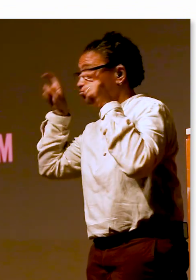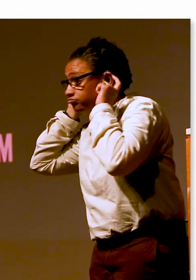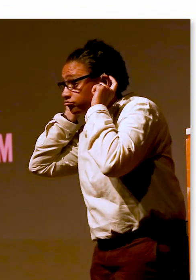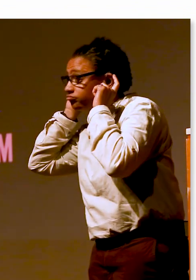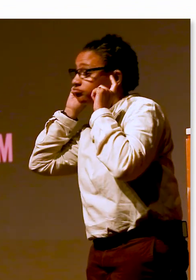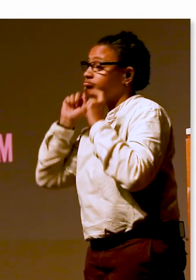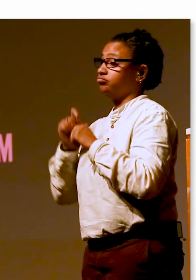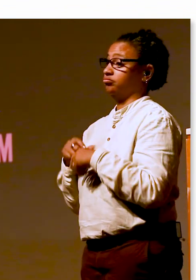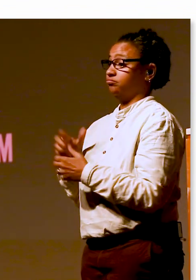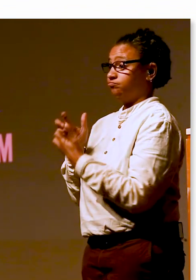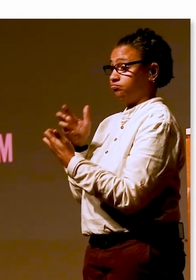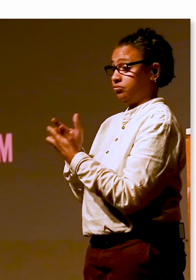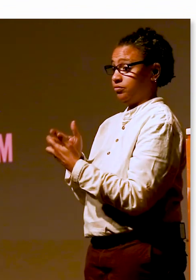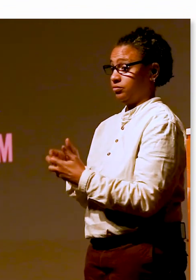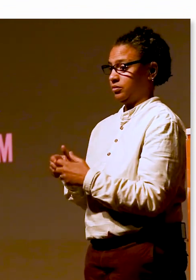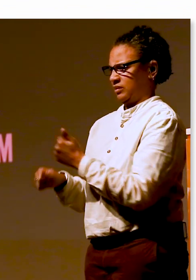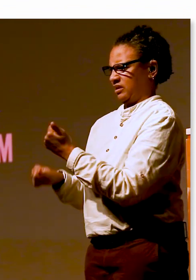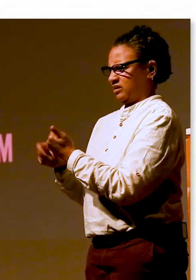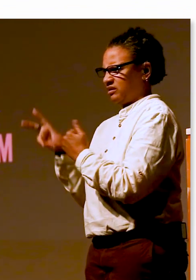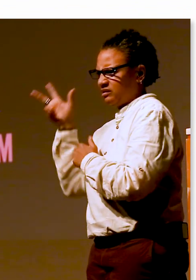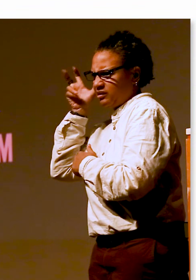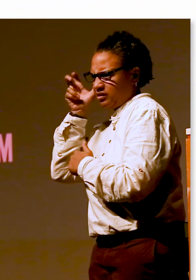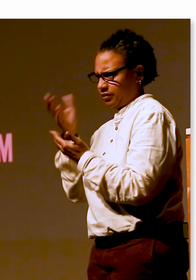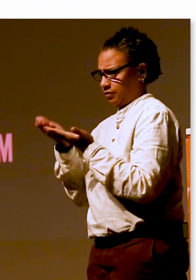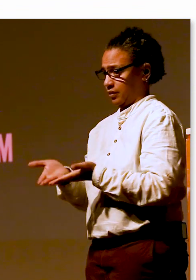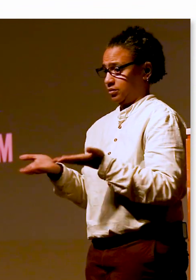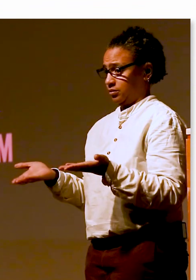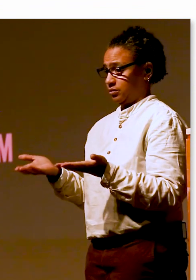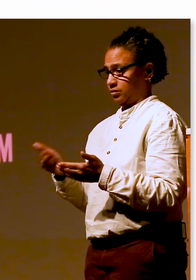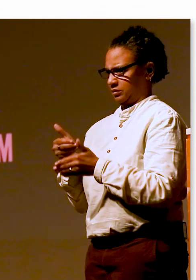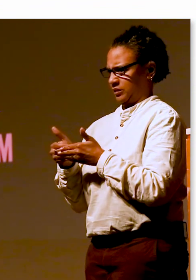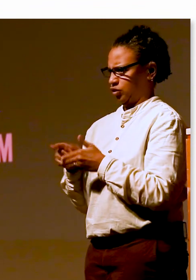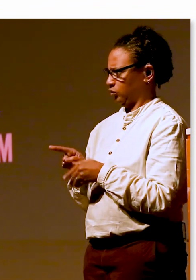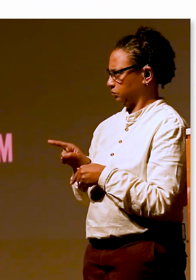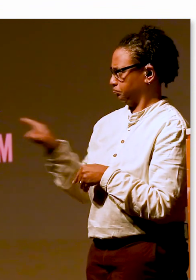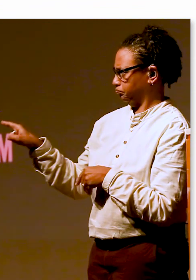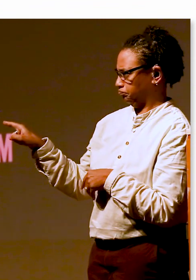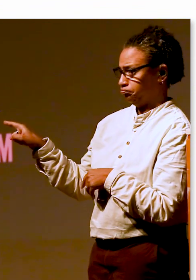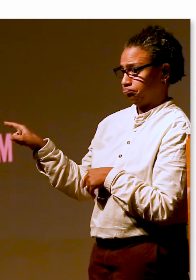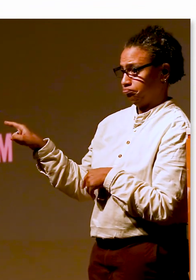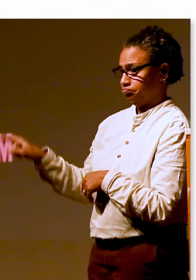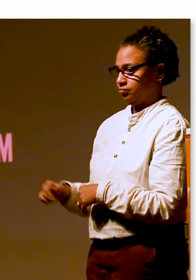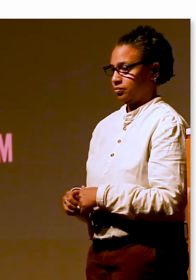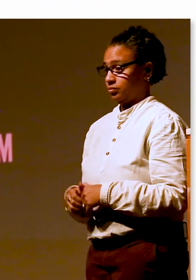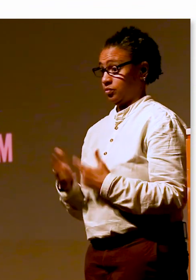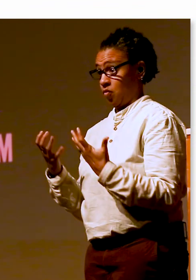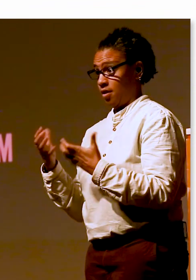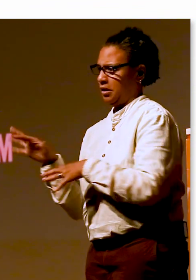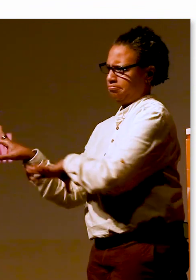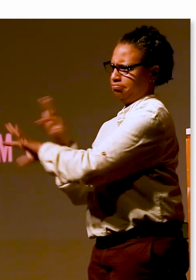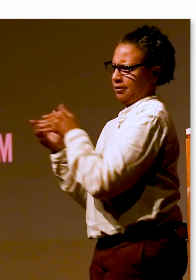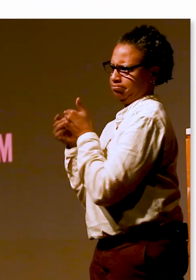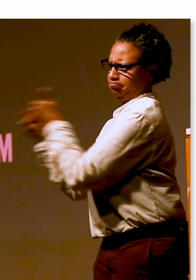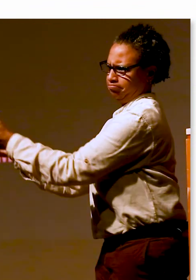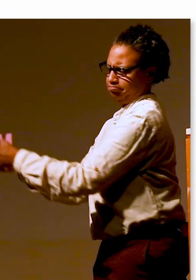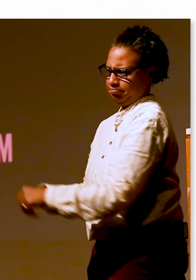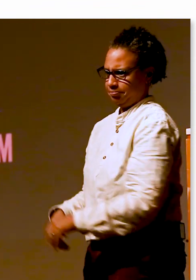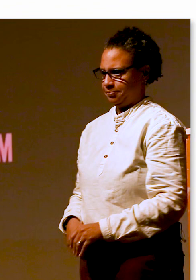assistive listening devices available near the stage. Please let staff know if you would like to utilize one. They're on either side of the